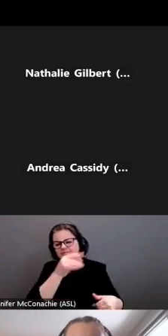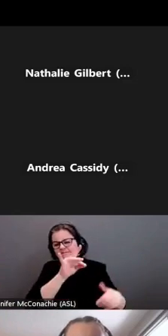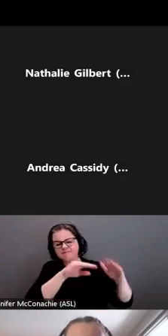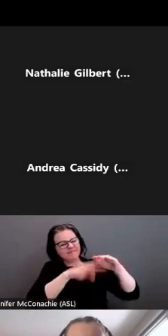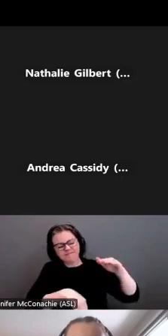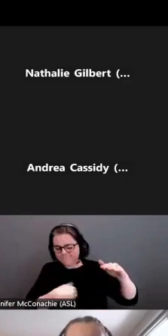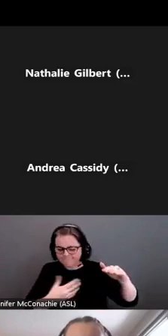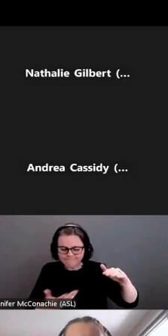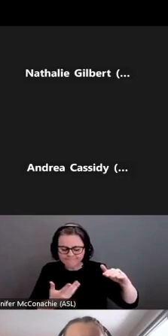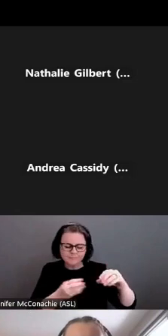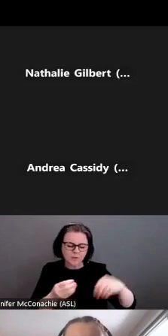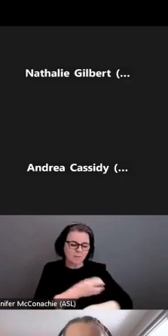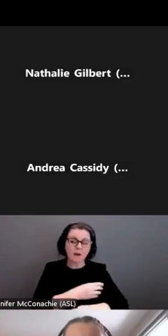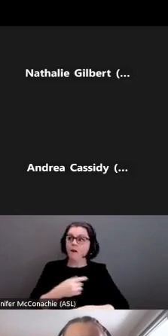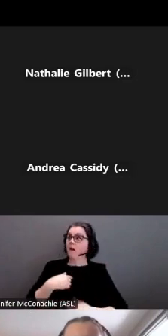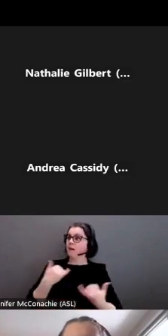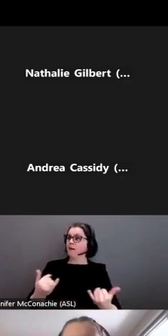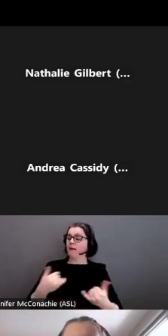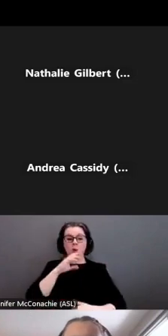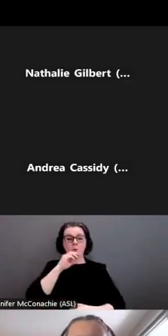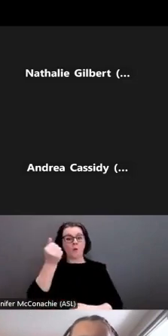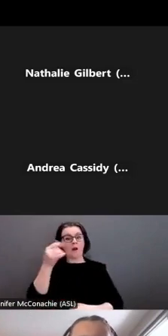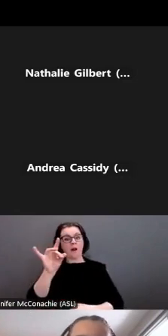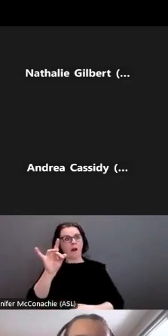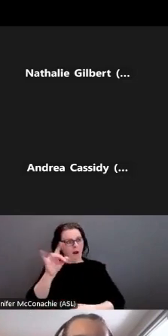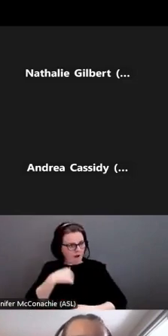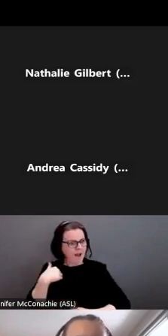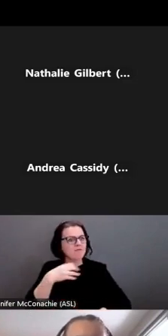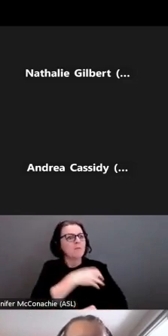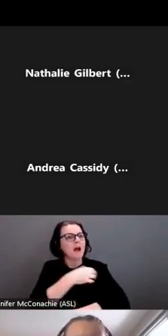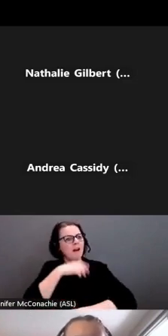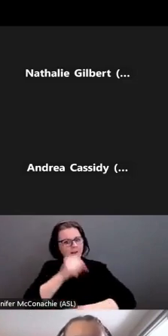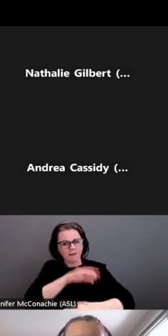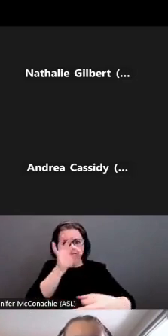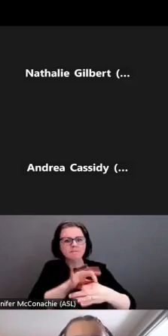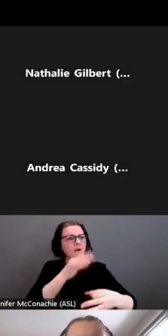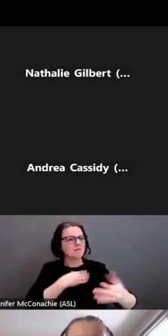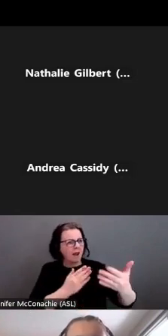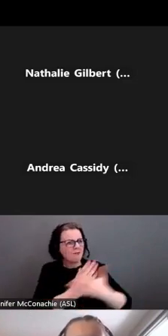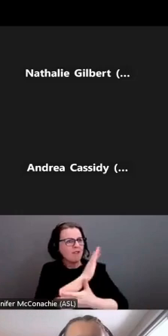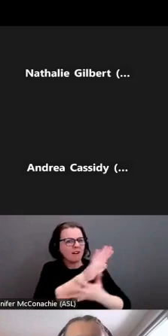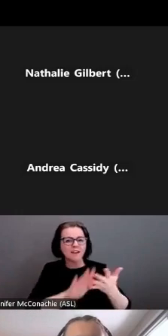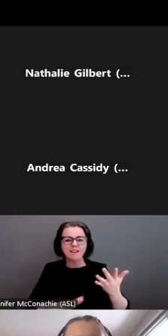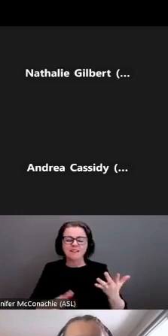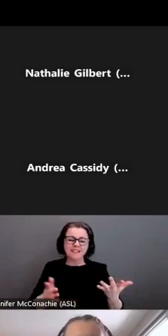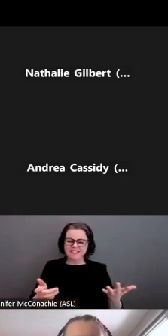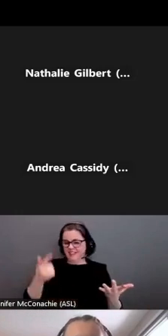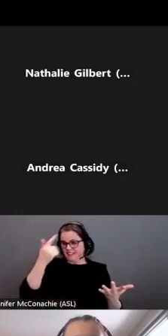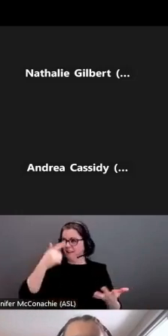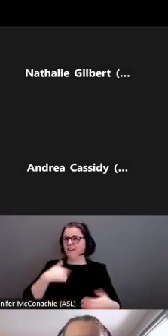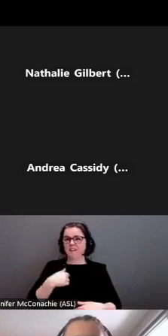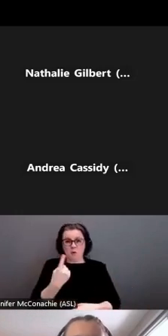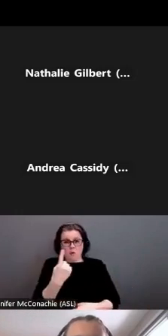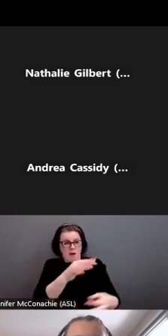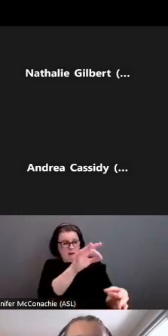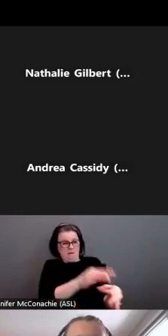And oftentimes we like to think that our vote doesn't really matter in the grand scheme of things, but off some of these elections, you know, it's just like only